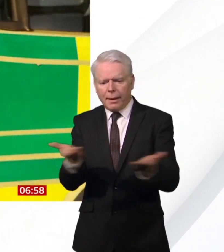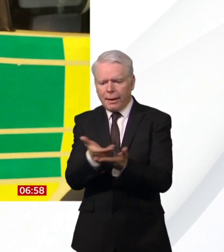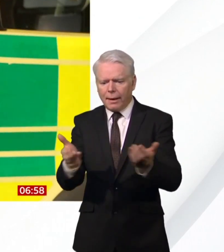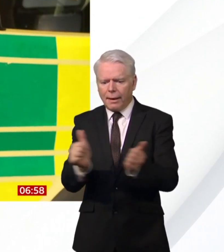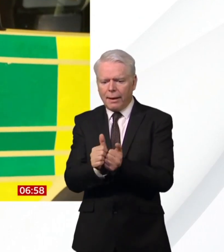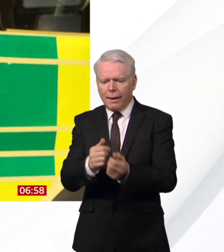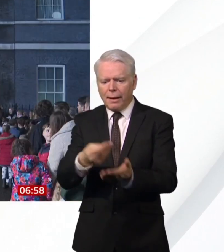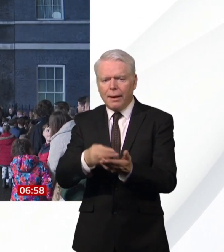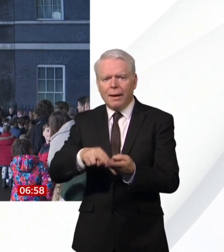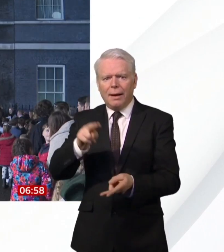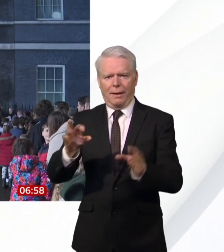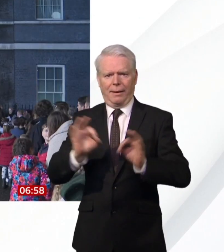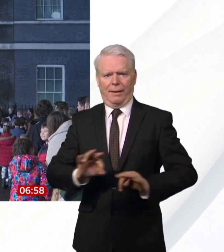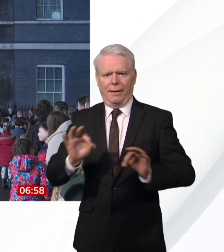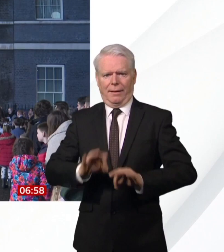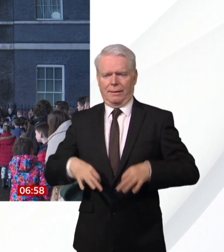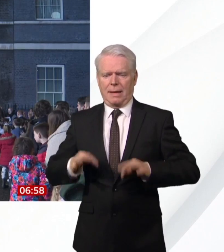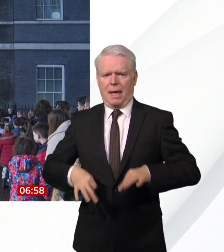too.